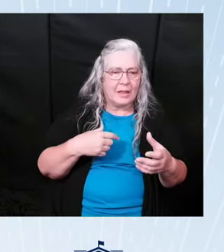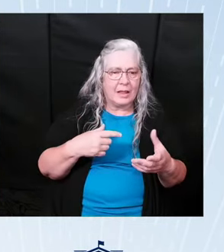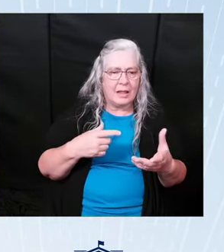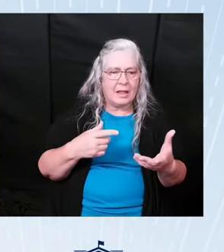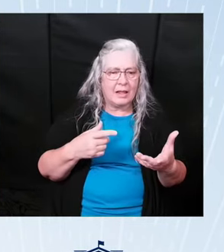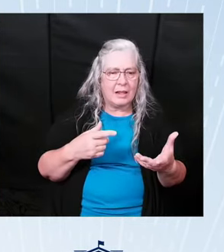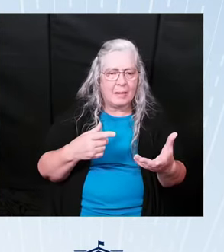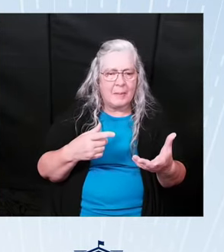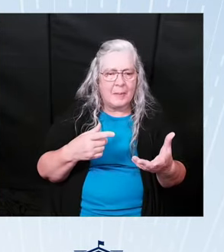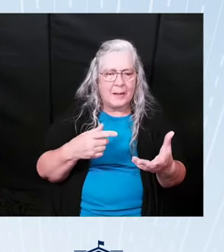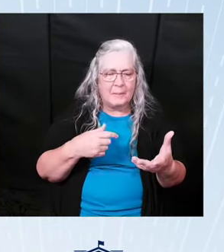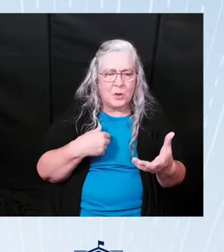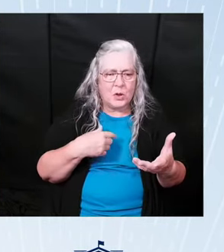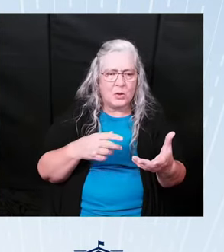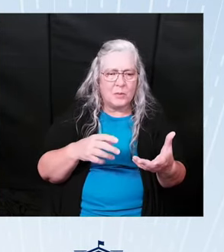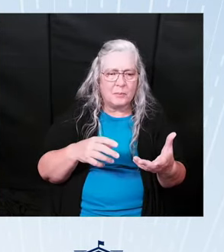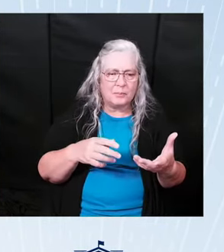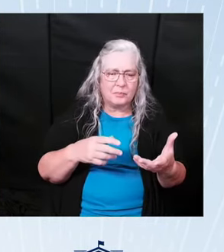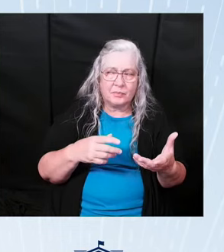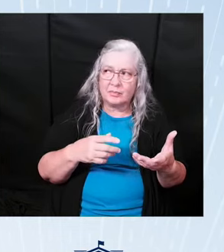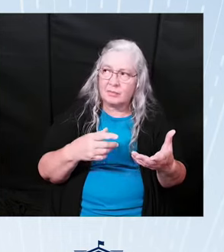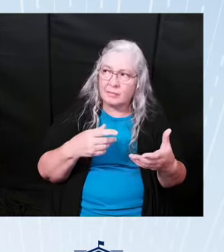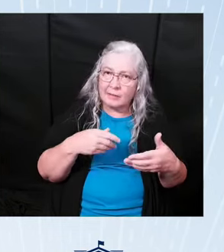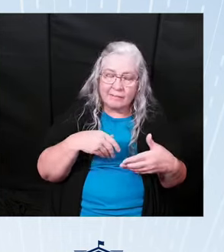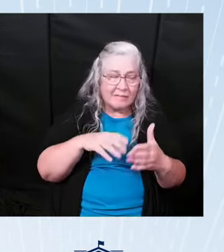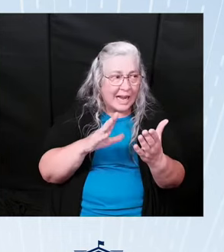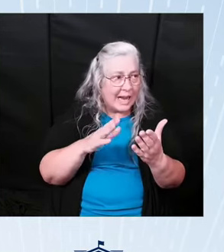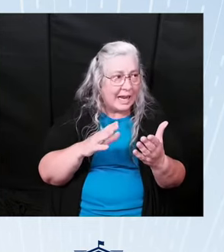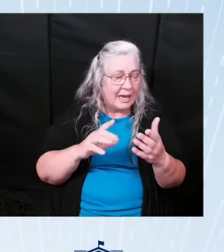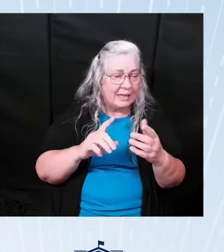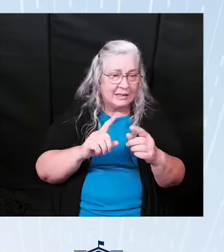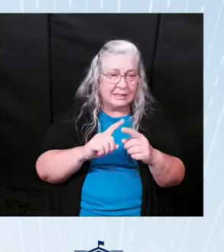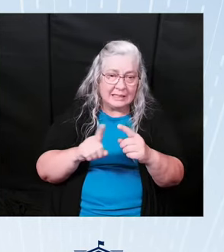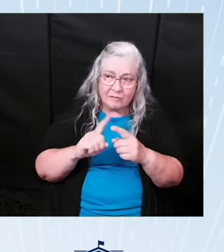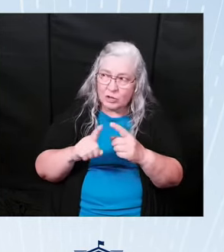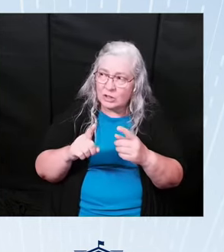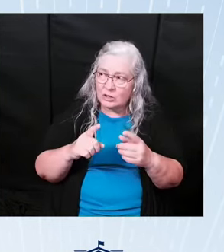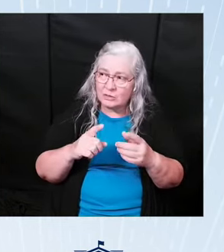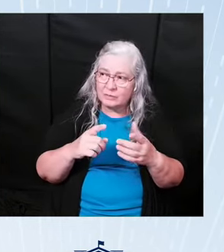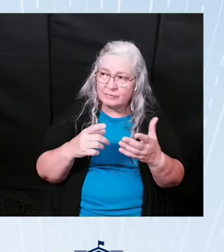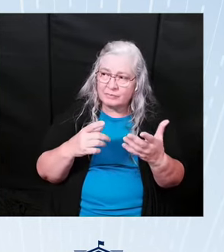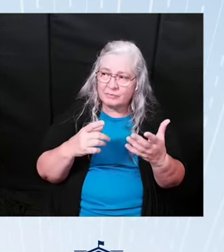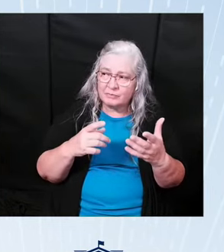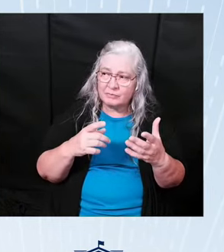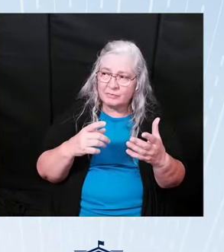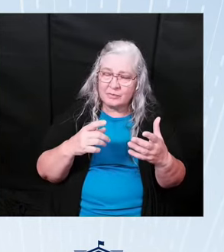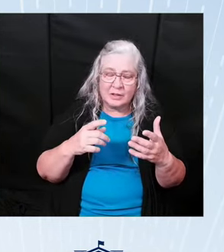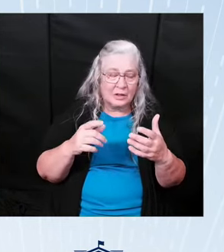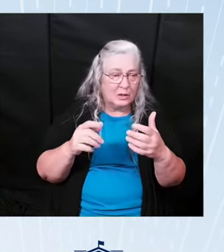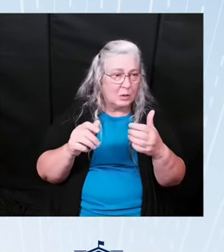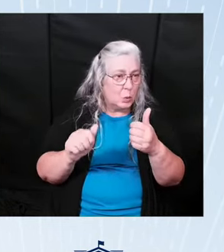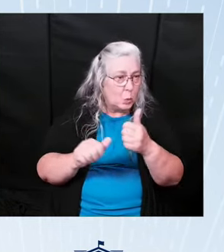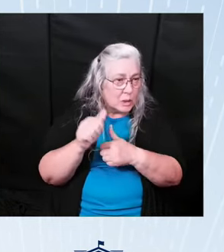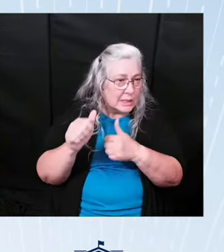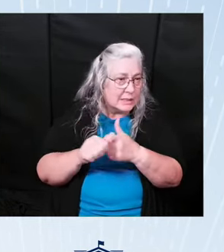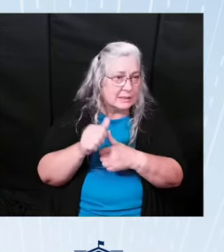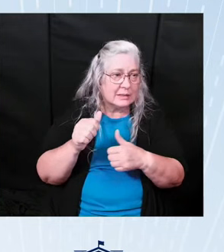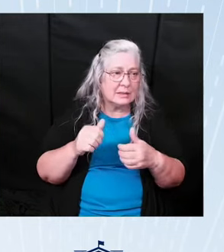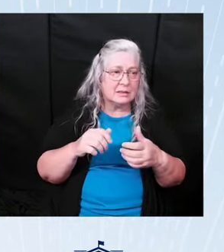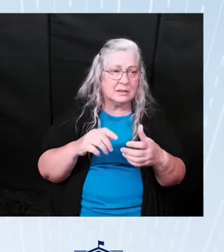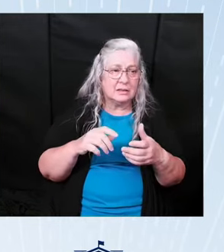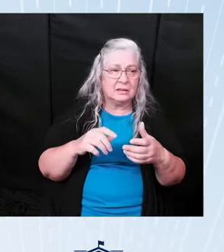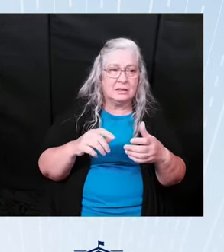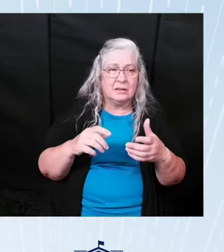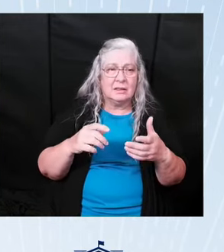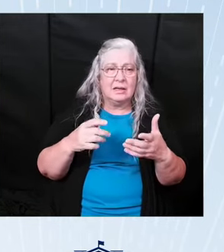that the systems are working so that they are more outcome-driven and less process-driven sometimes, so that we can get